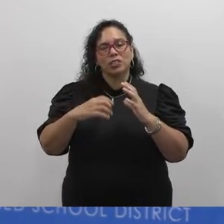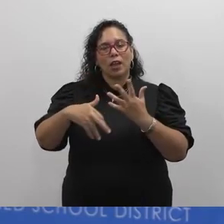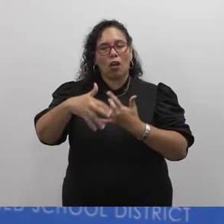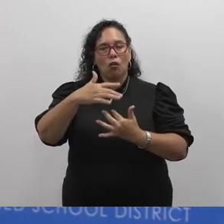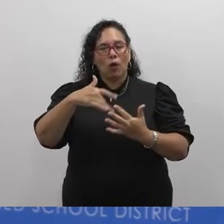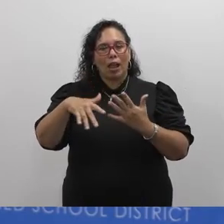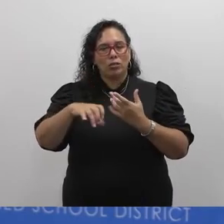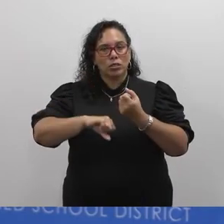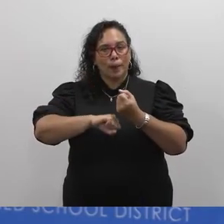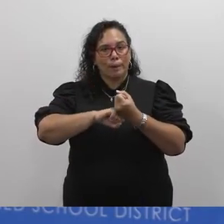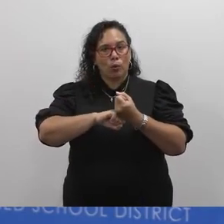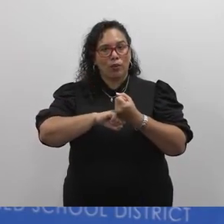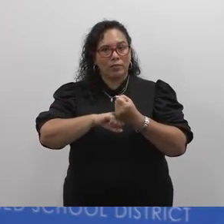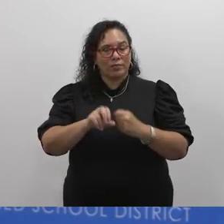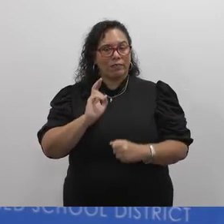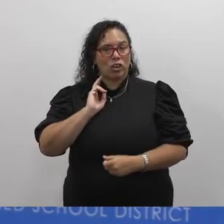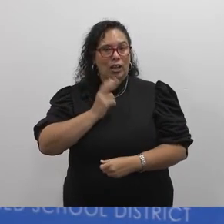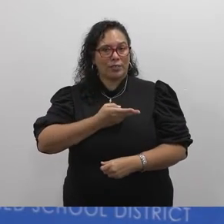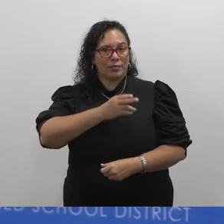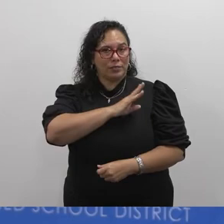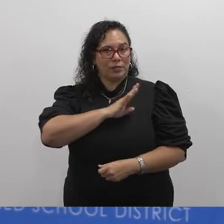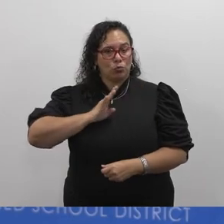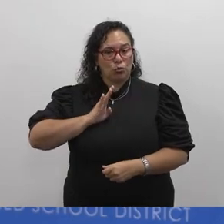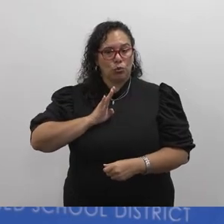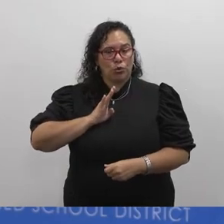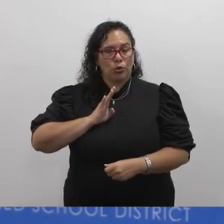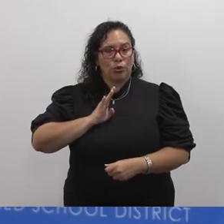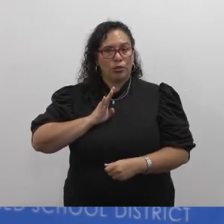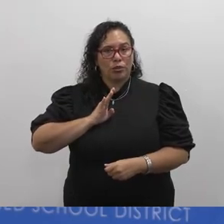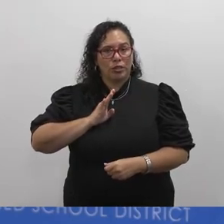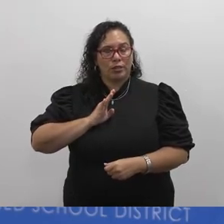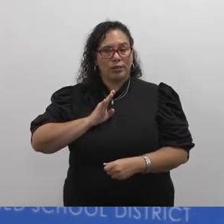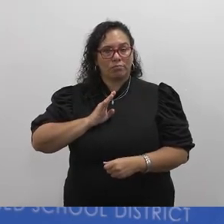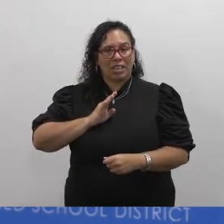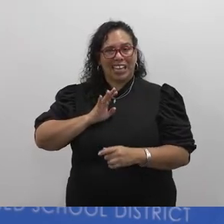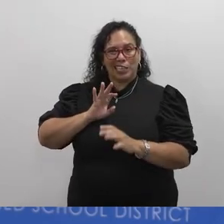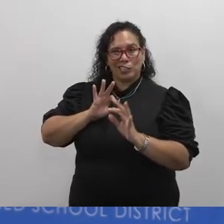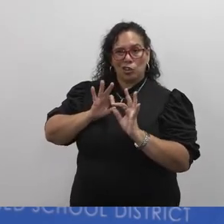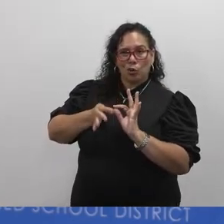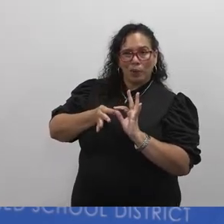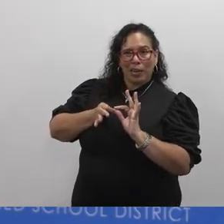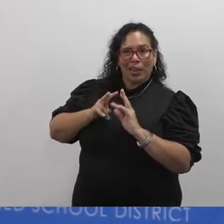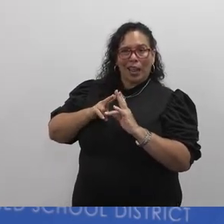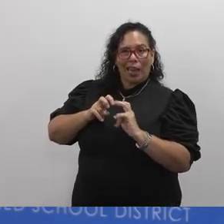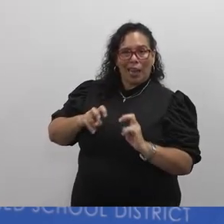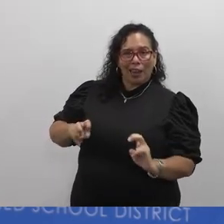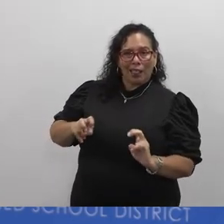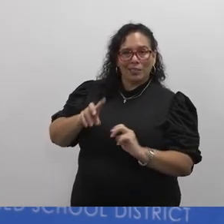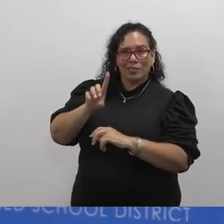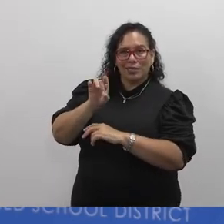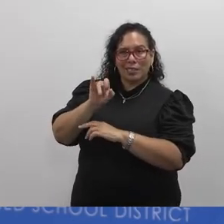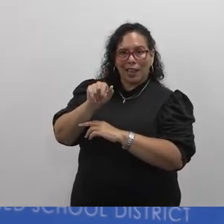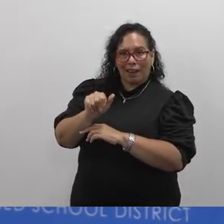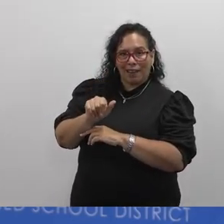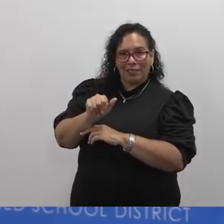support for us as a board on interpreting and analyzing data, right,